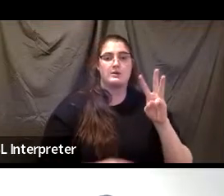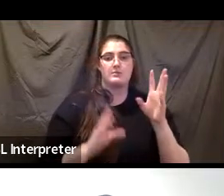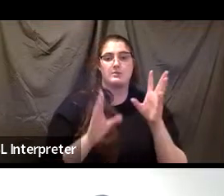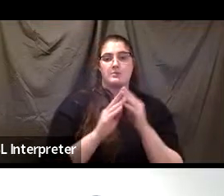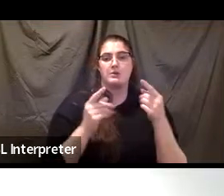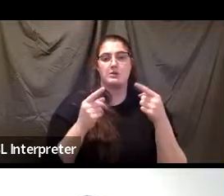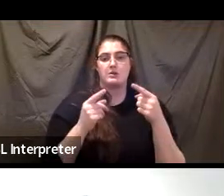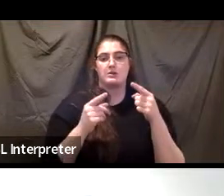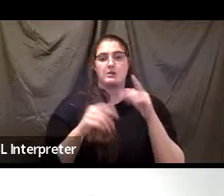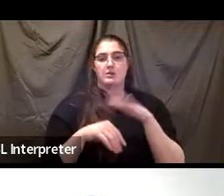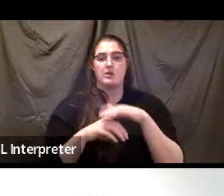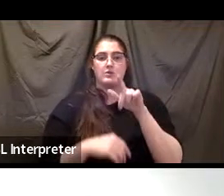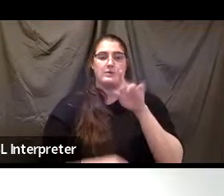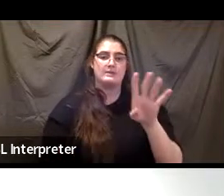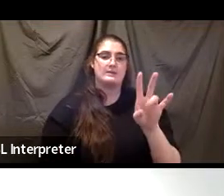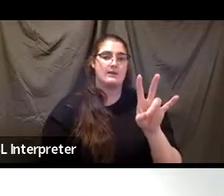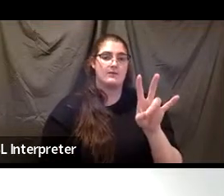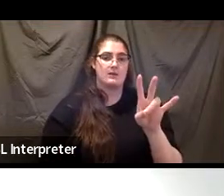think, Commissioner?